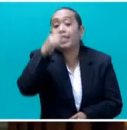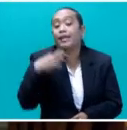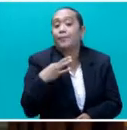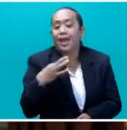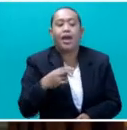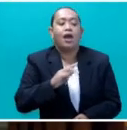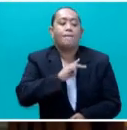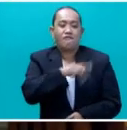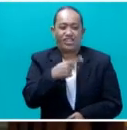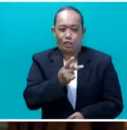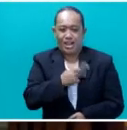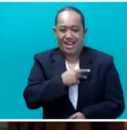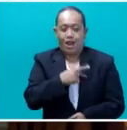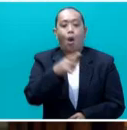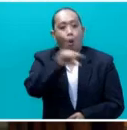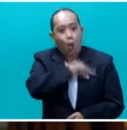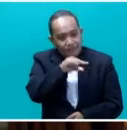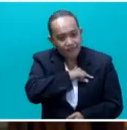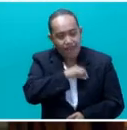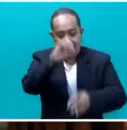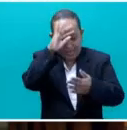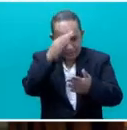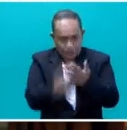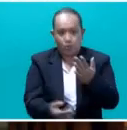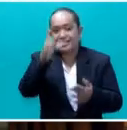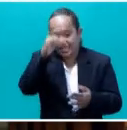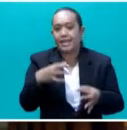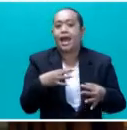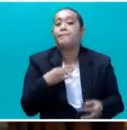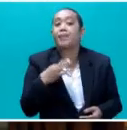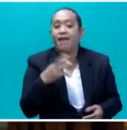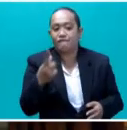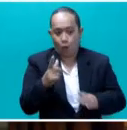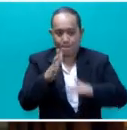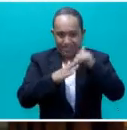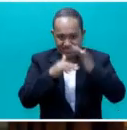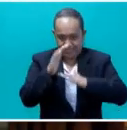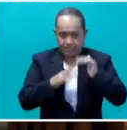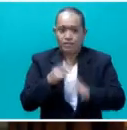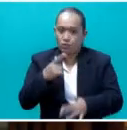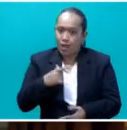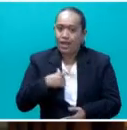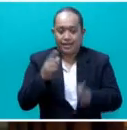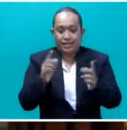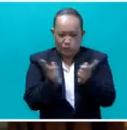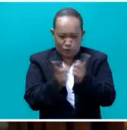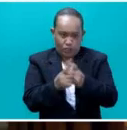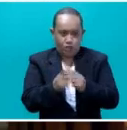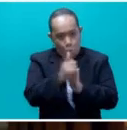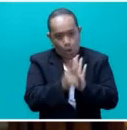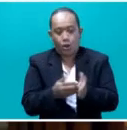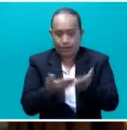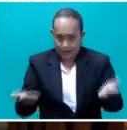the necessary experience and rather carry professional indemnity cover will be permitted to lodge building applications